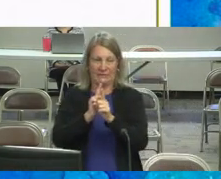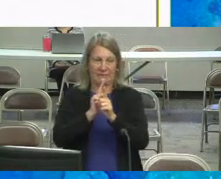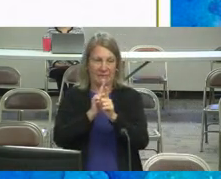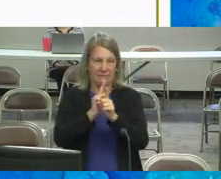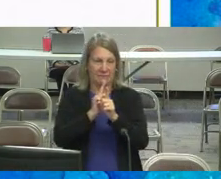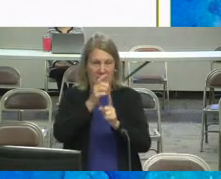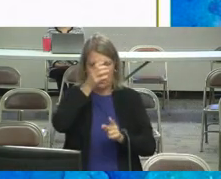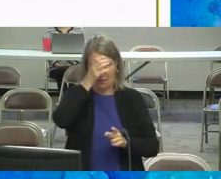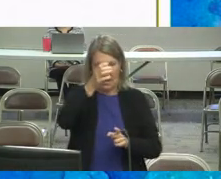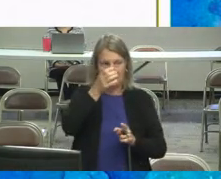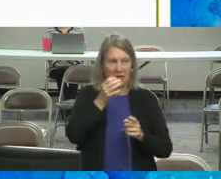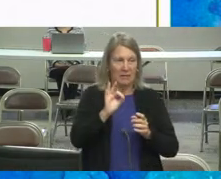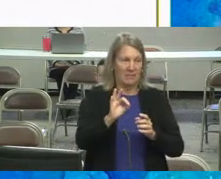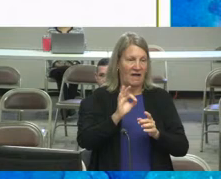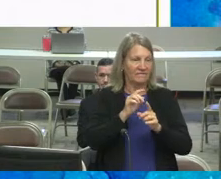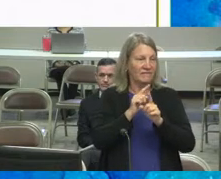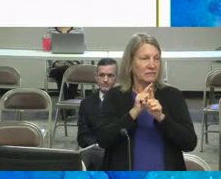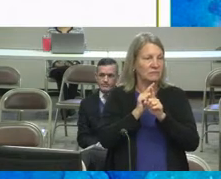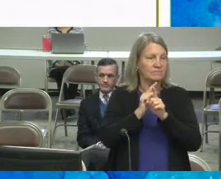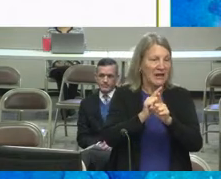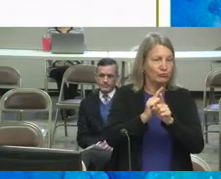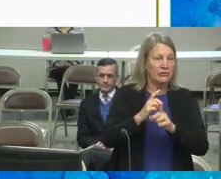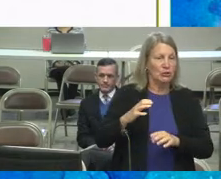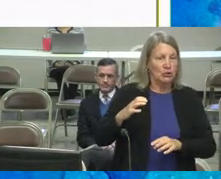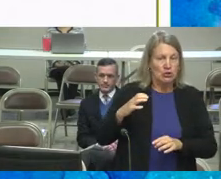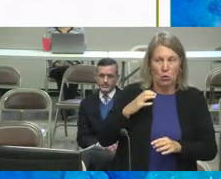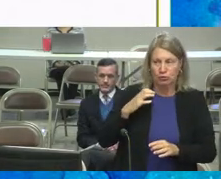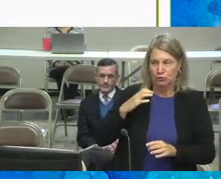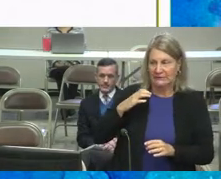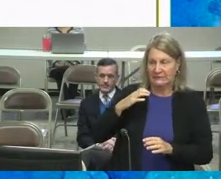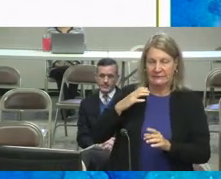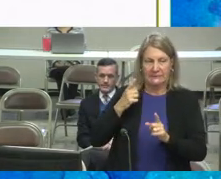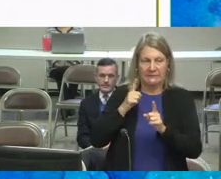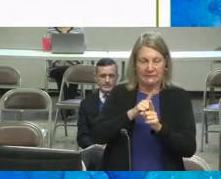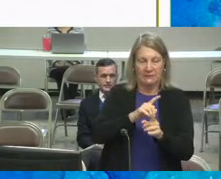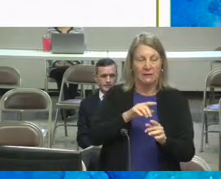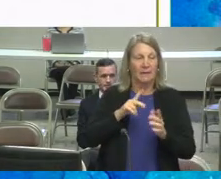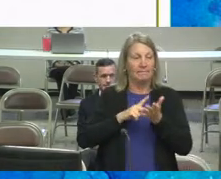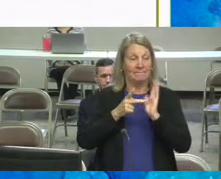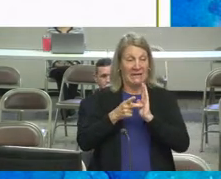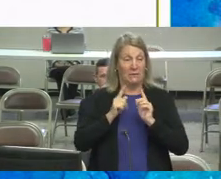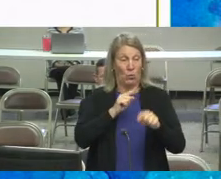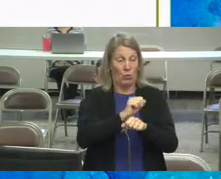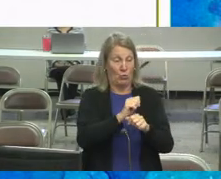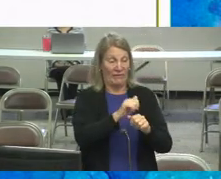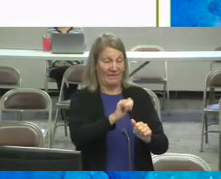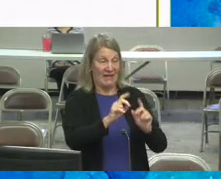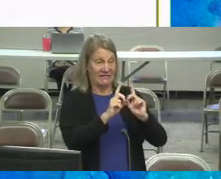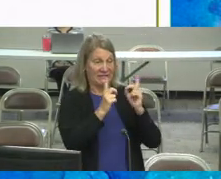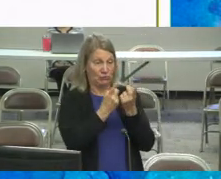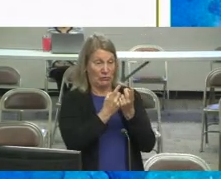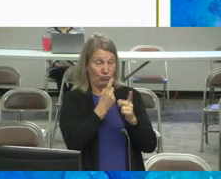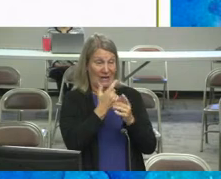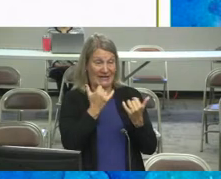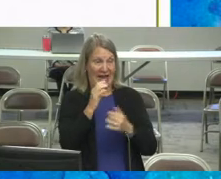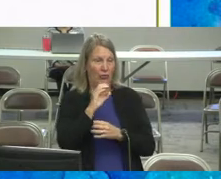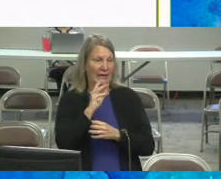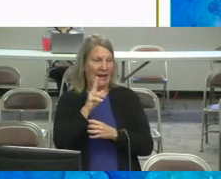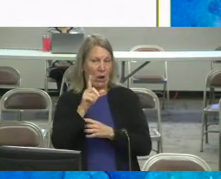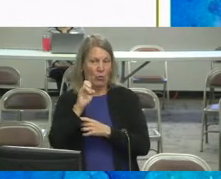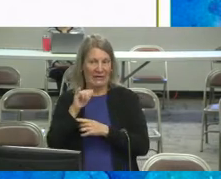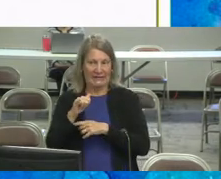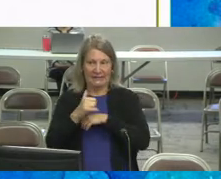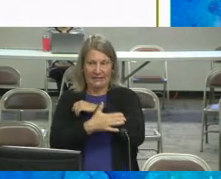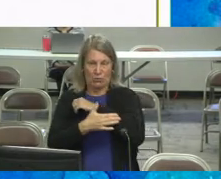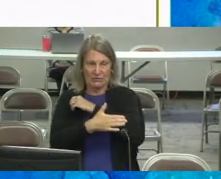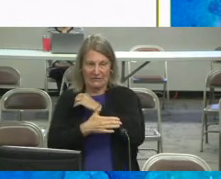so we could come and provide some mentoring or some instructional coaching so when